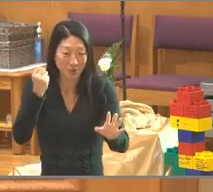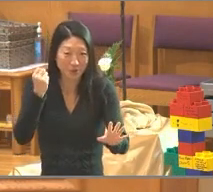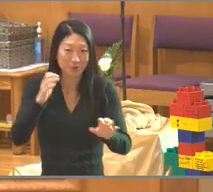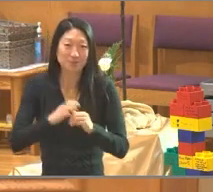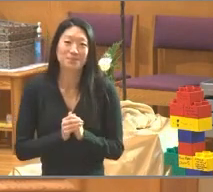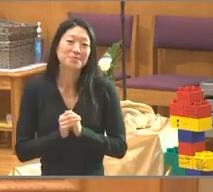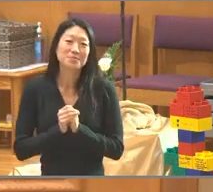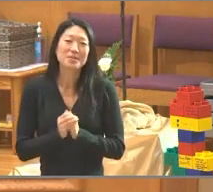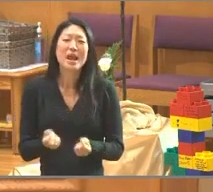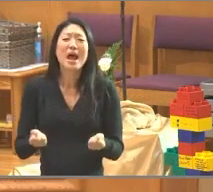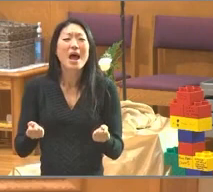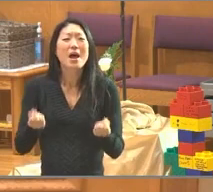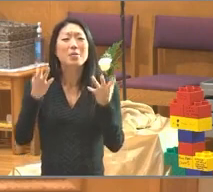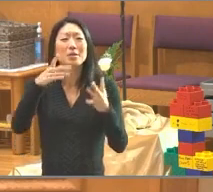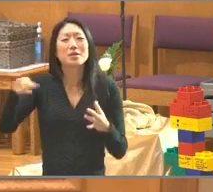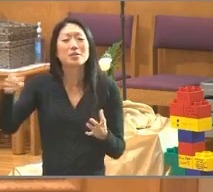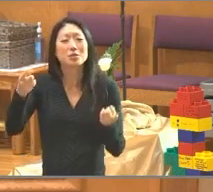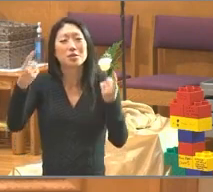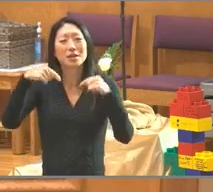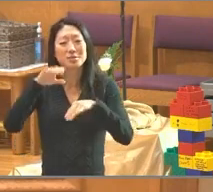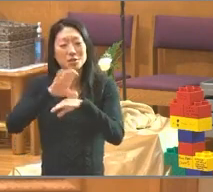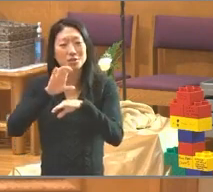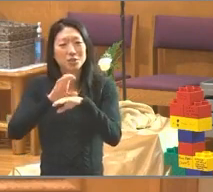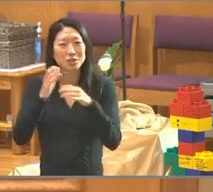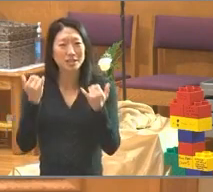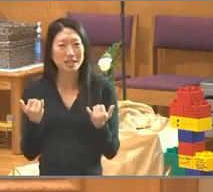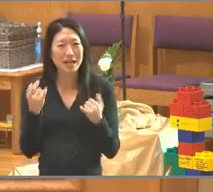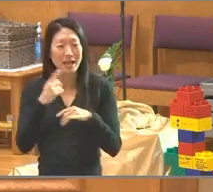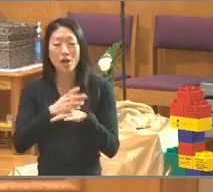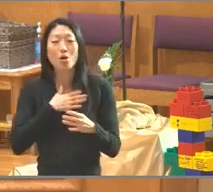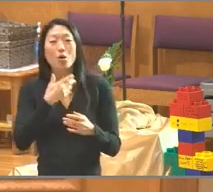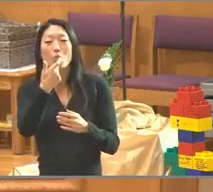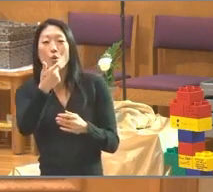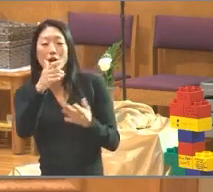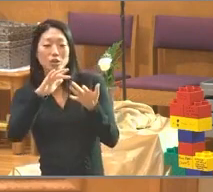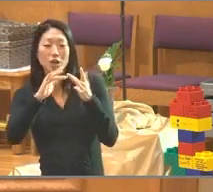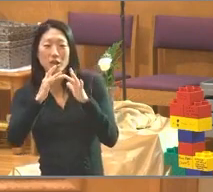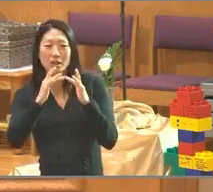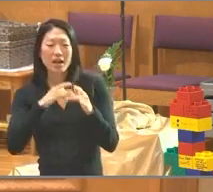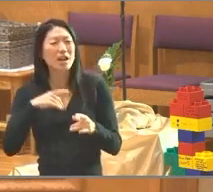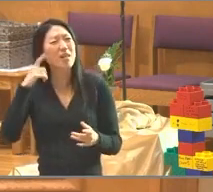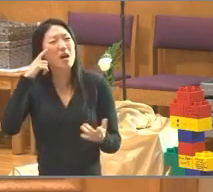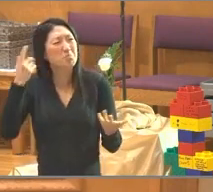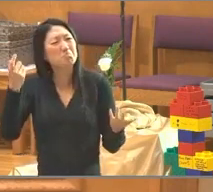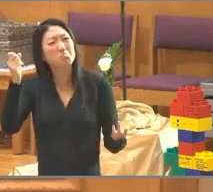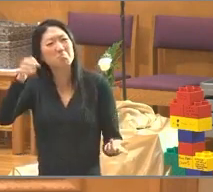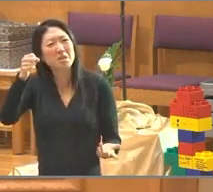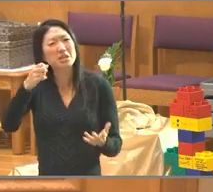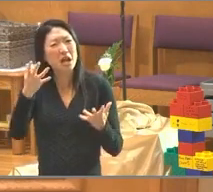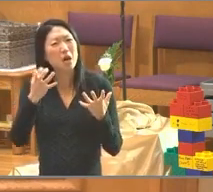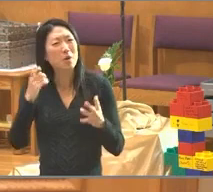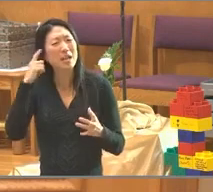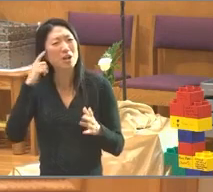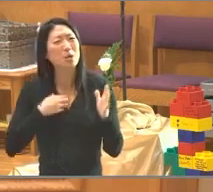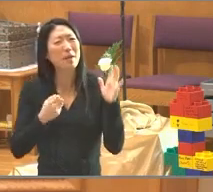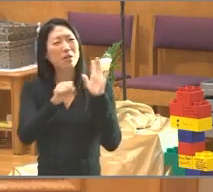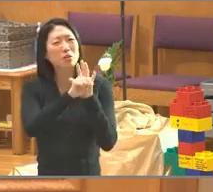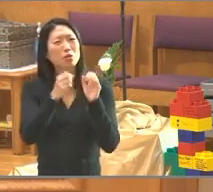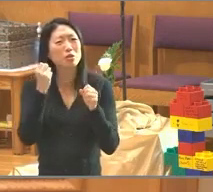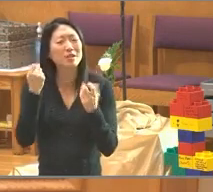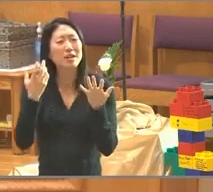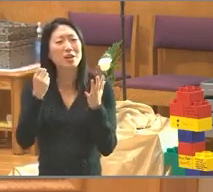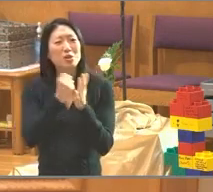How many of you came to church today, or tuned in online to our service and thought, why, yes, I want to hear the crucifixion story